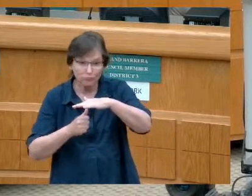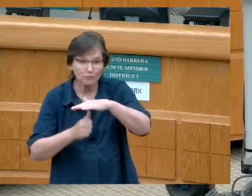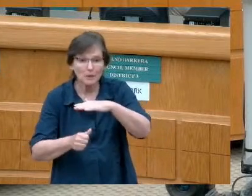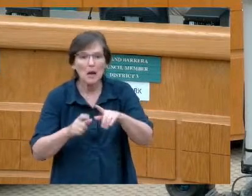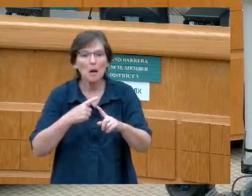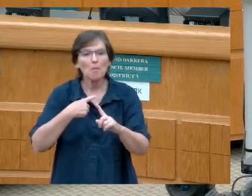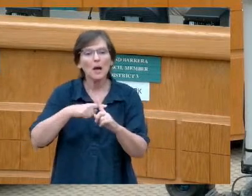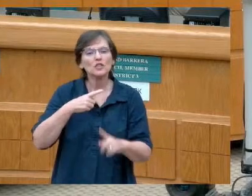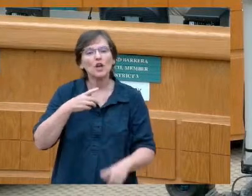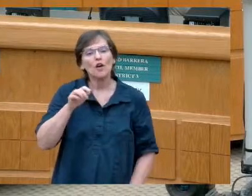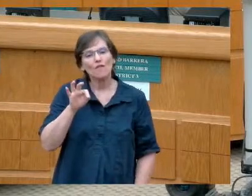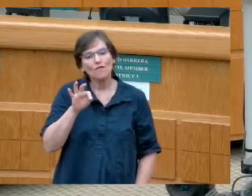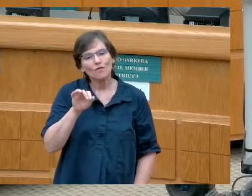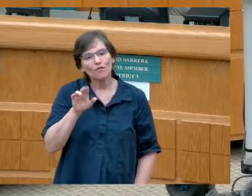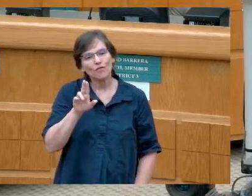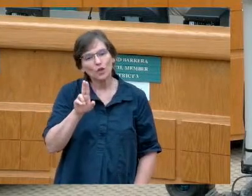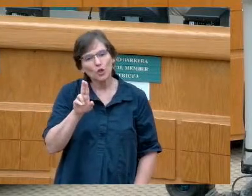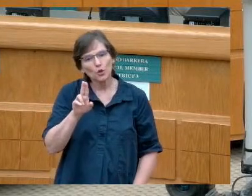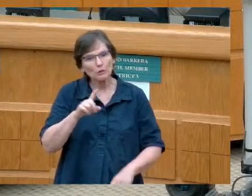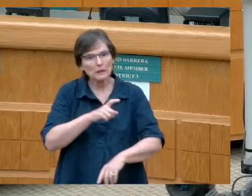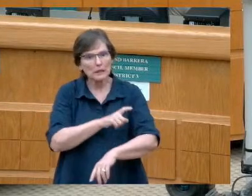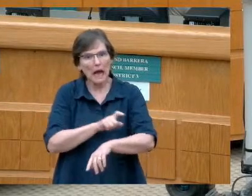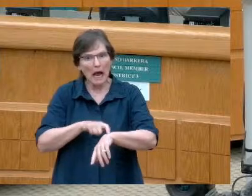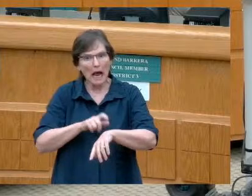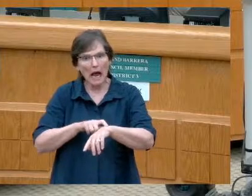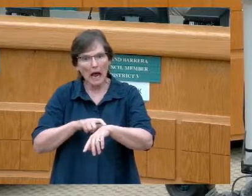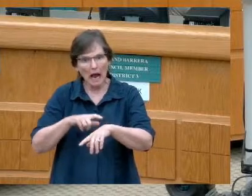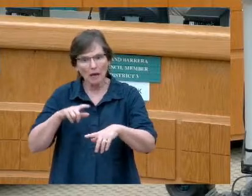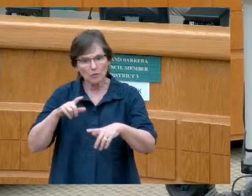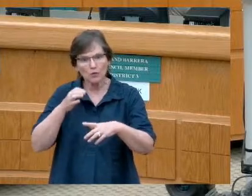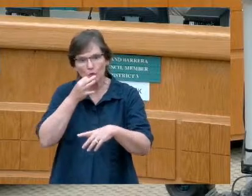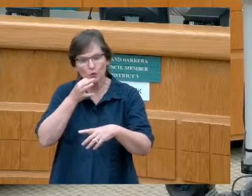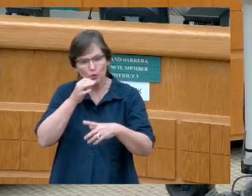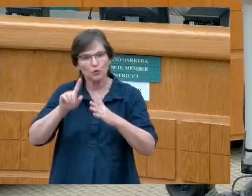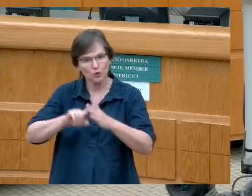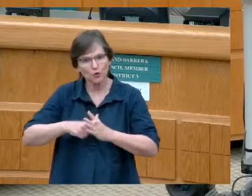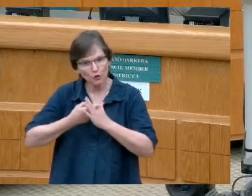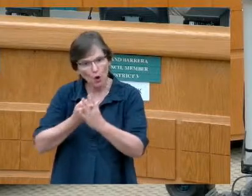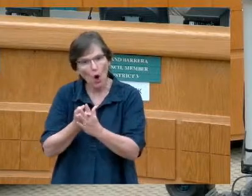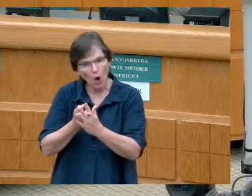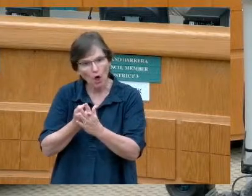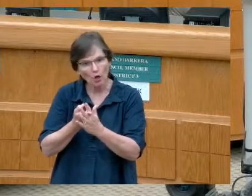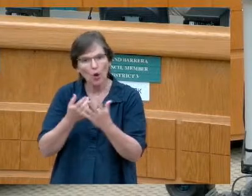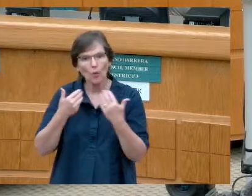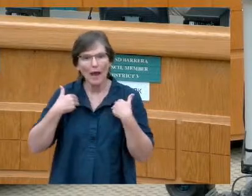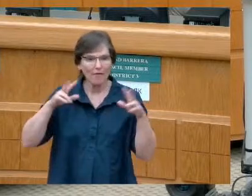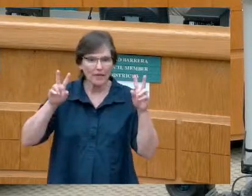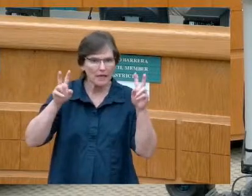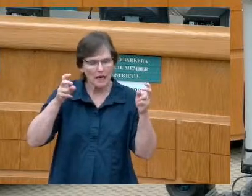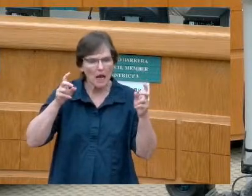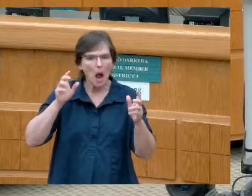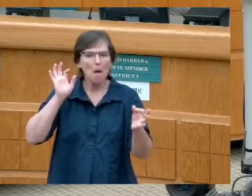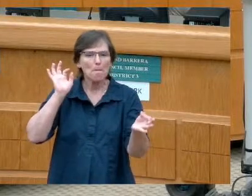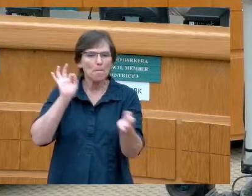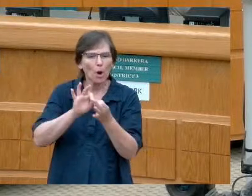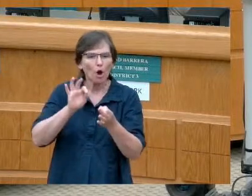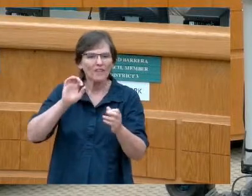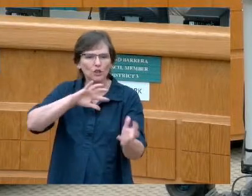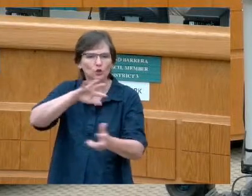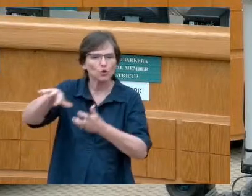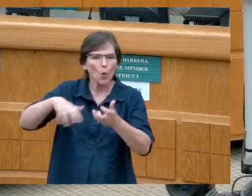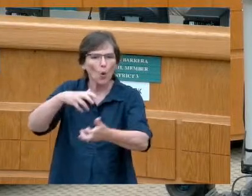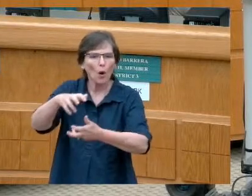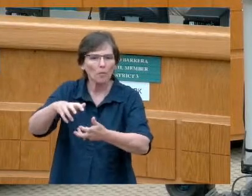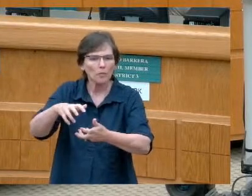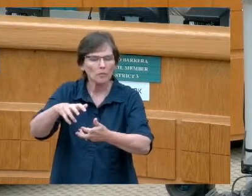quickly approaching, this is the perfect storm where we all need to be ready for the second wave.